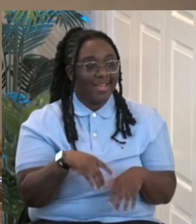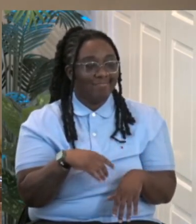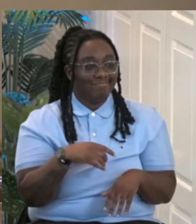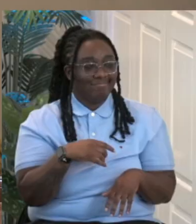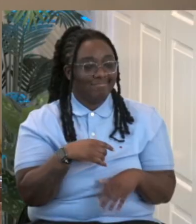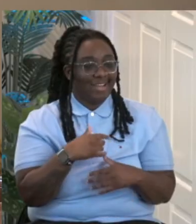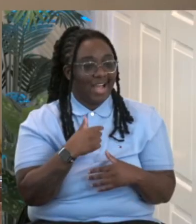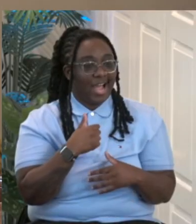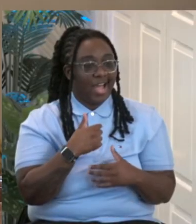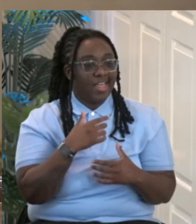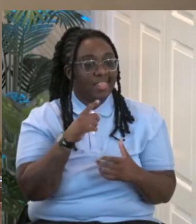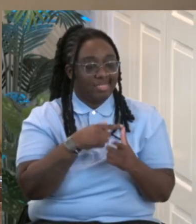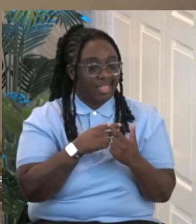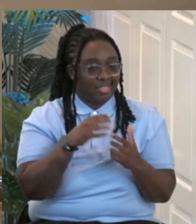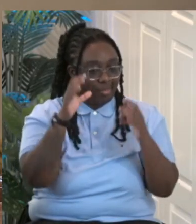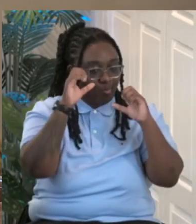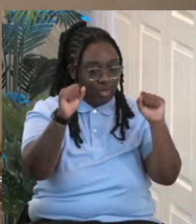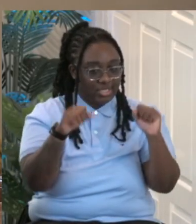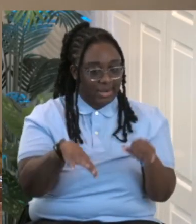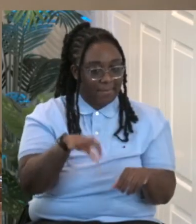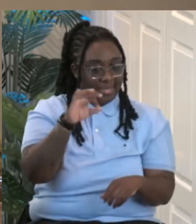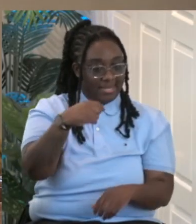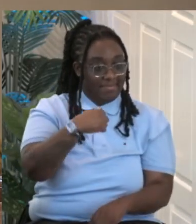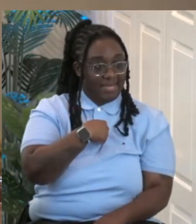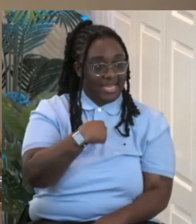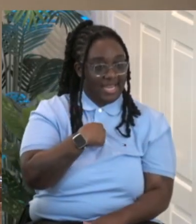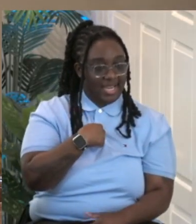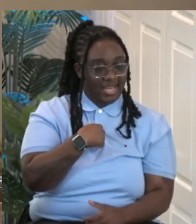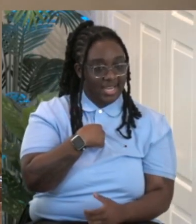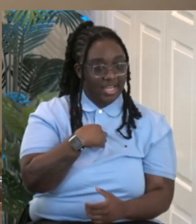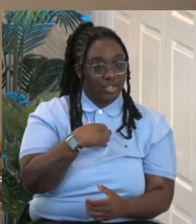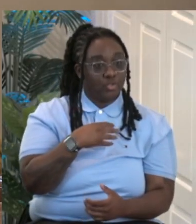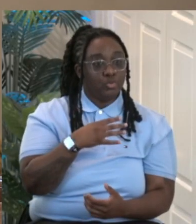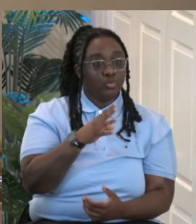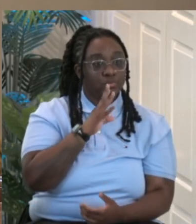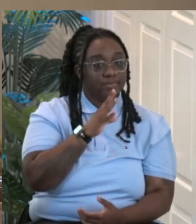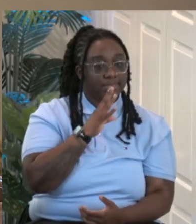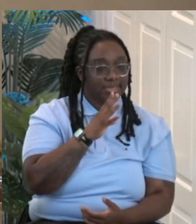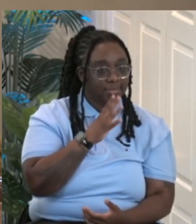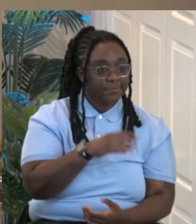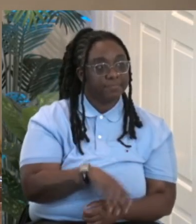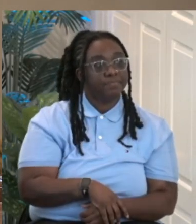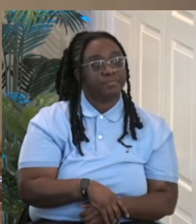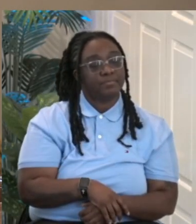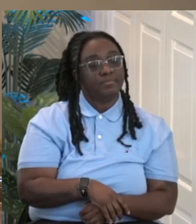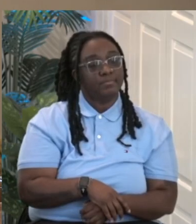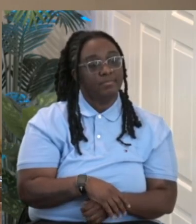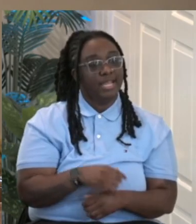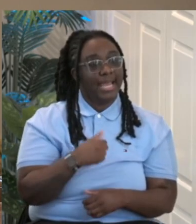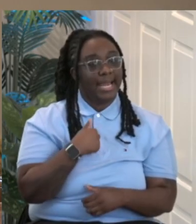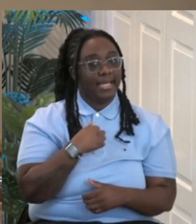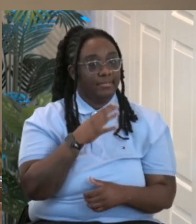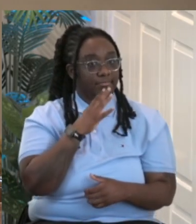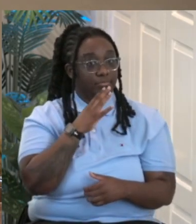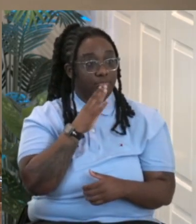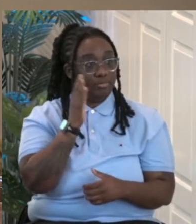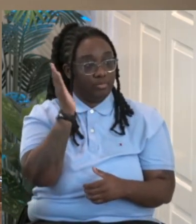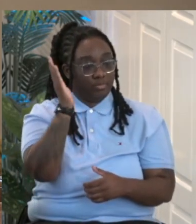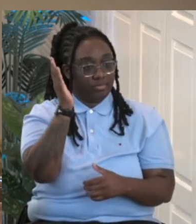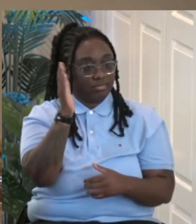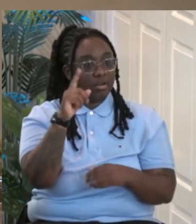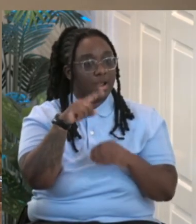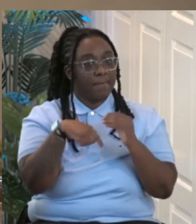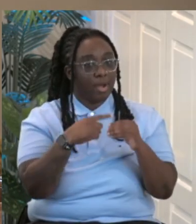Cato, chose me to be the speaker. And I spoke about the things that brought me